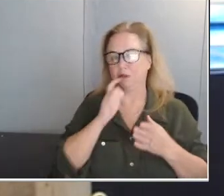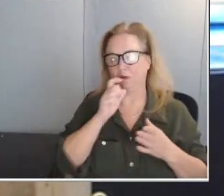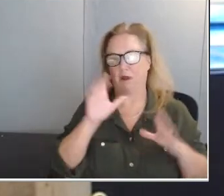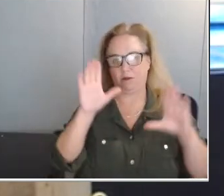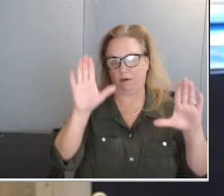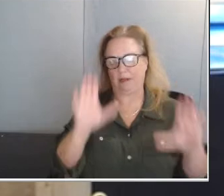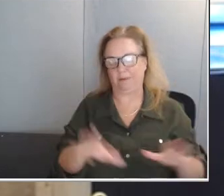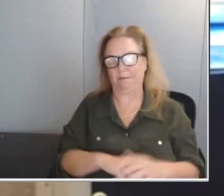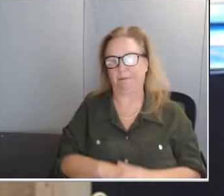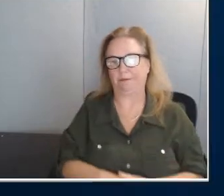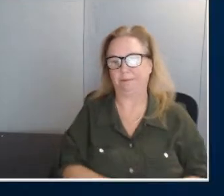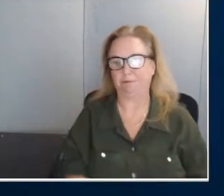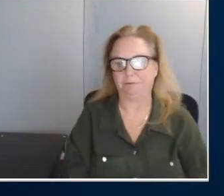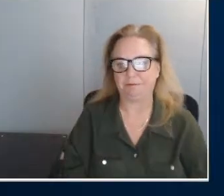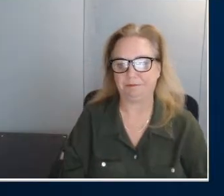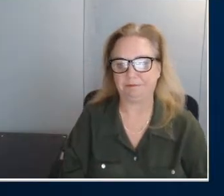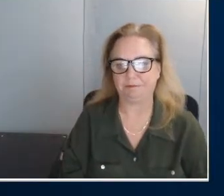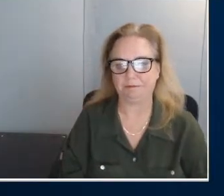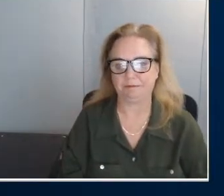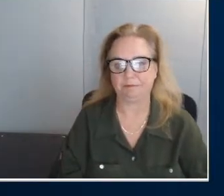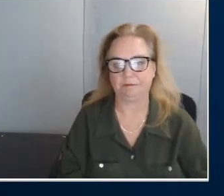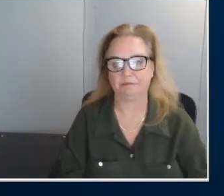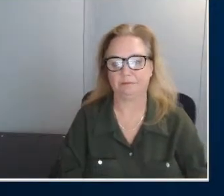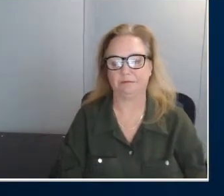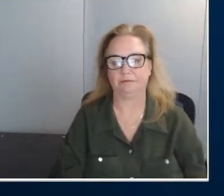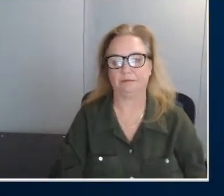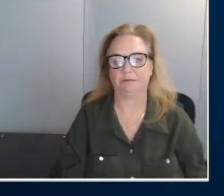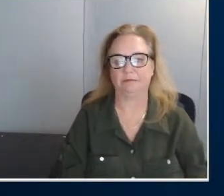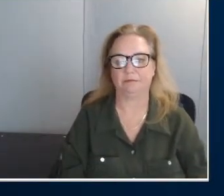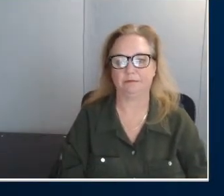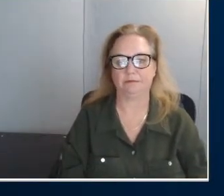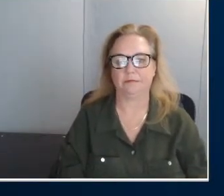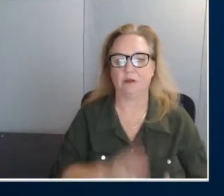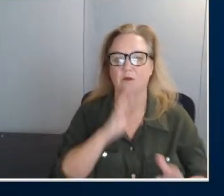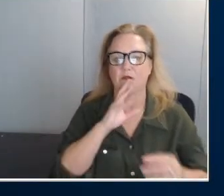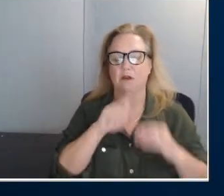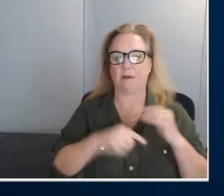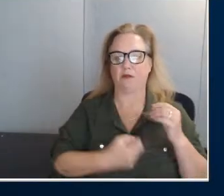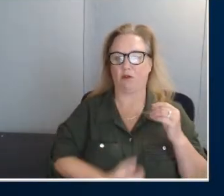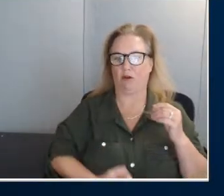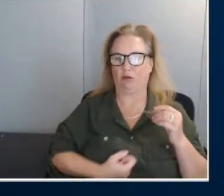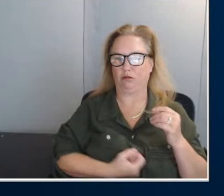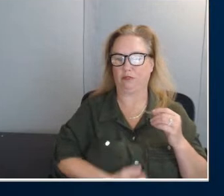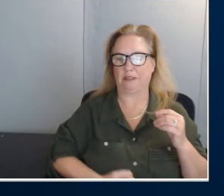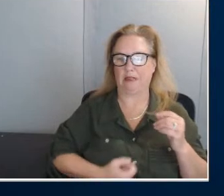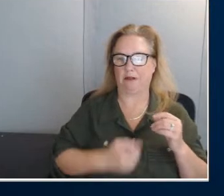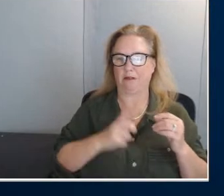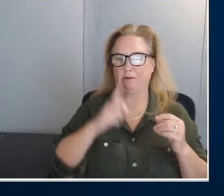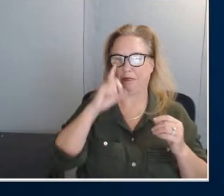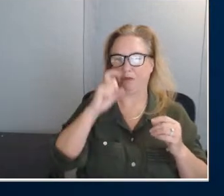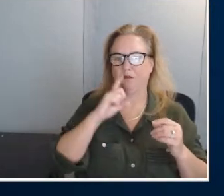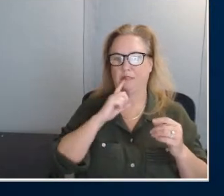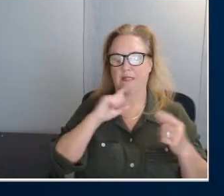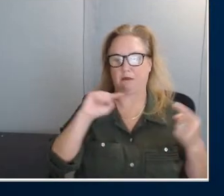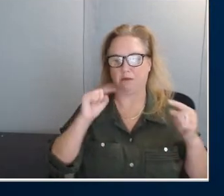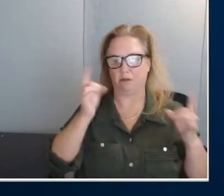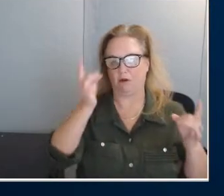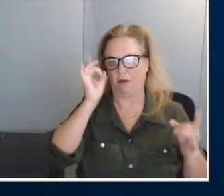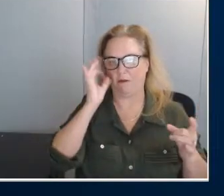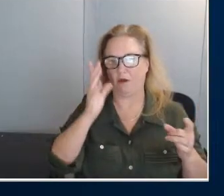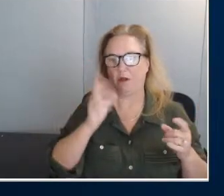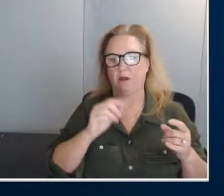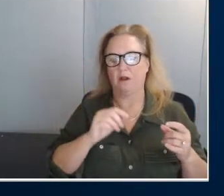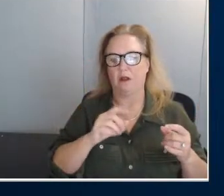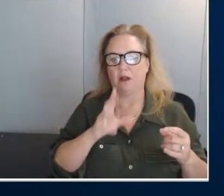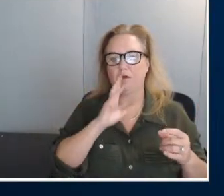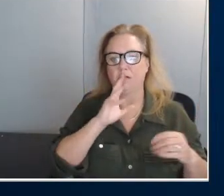great. And we're going to get to that ultrasound a little bit more in depth, because you say that was excruciating in itself, which is where I want to